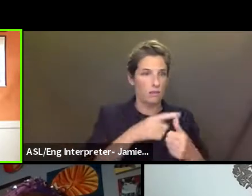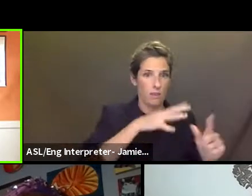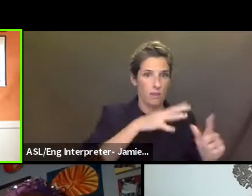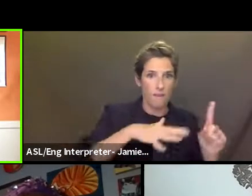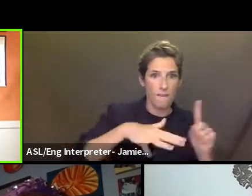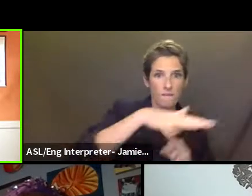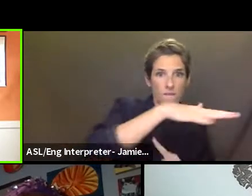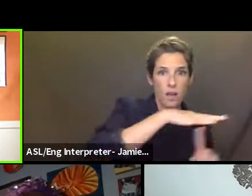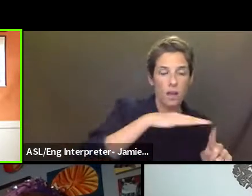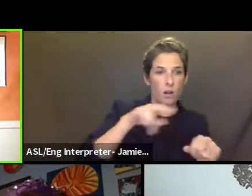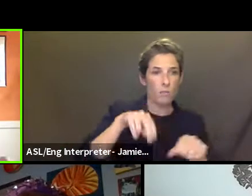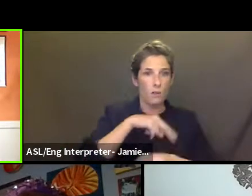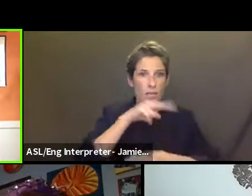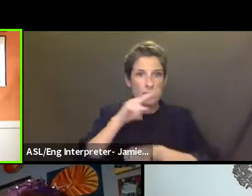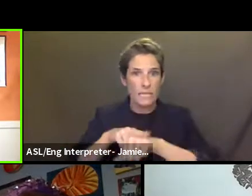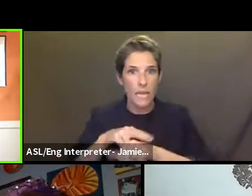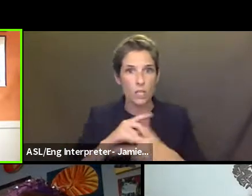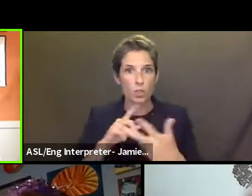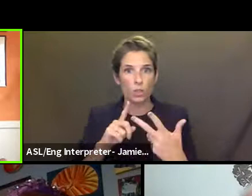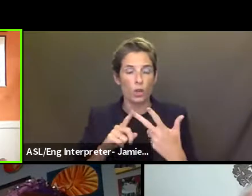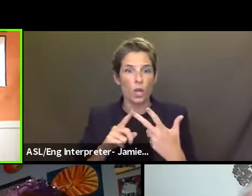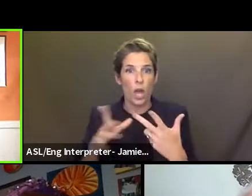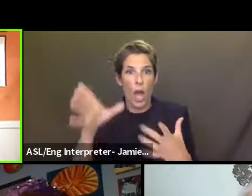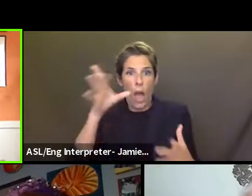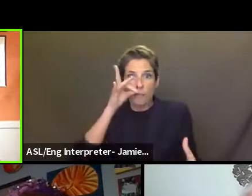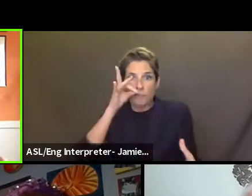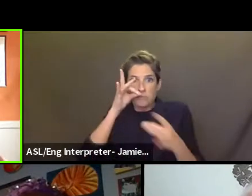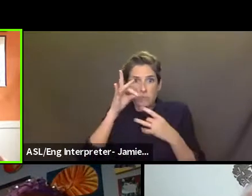things, nature things, that